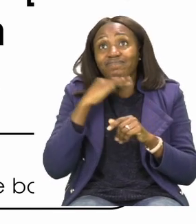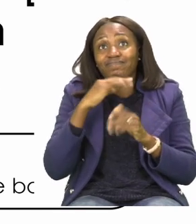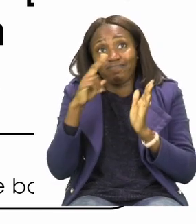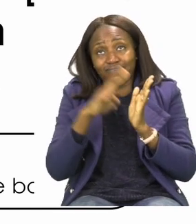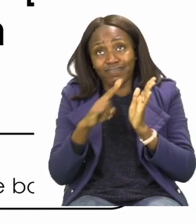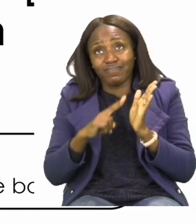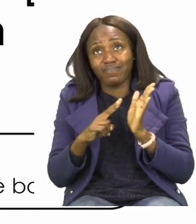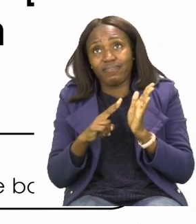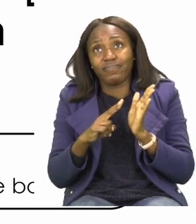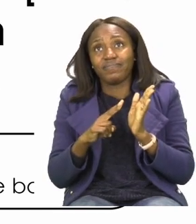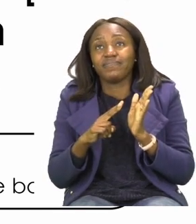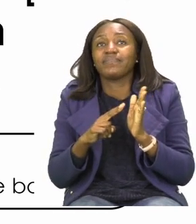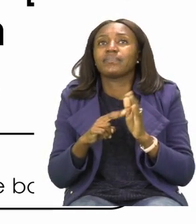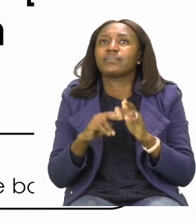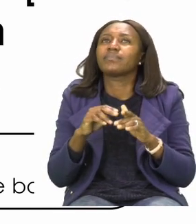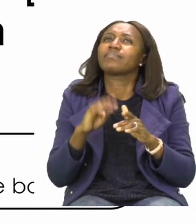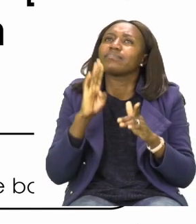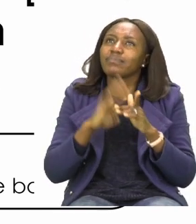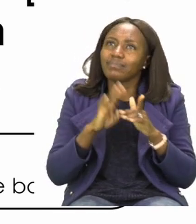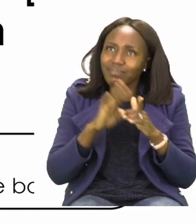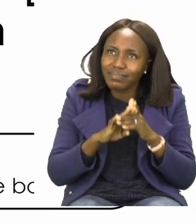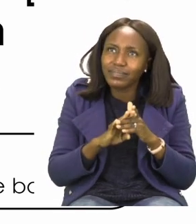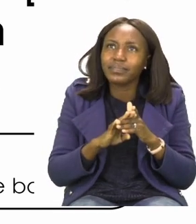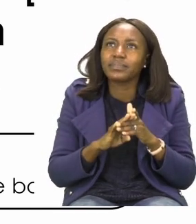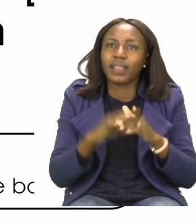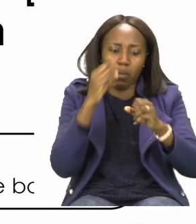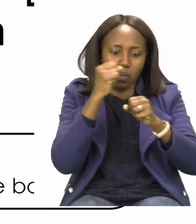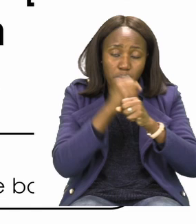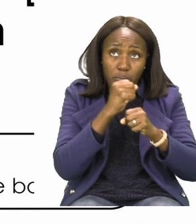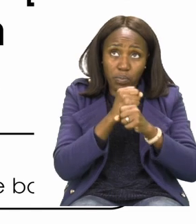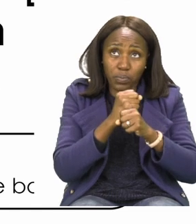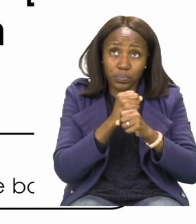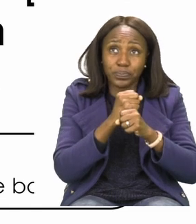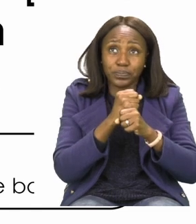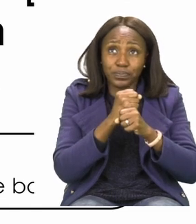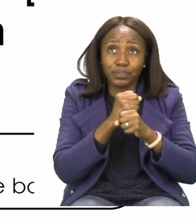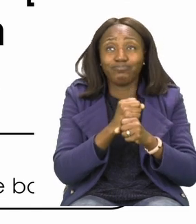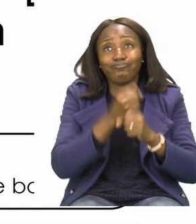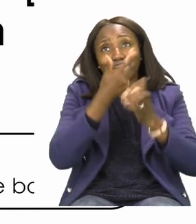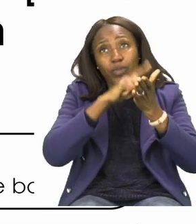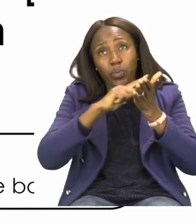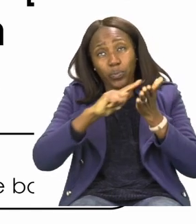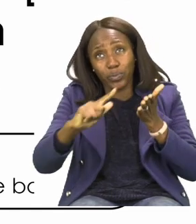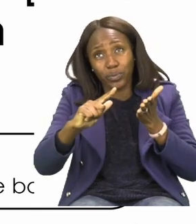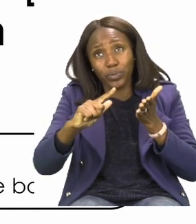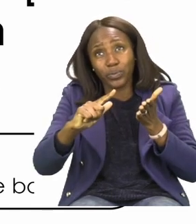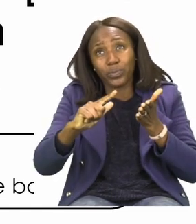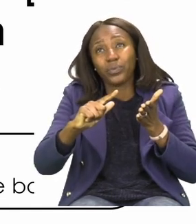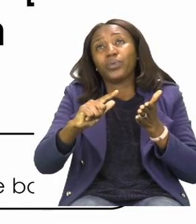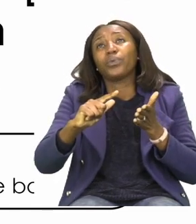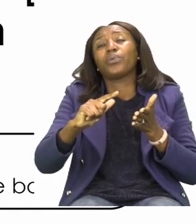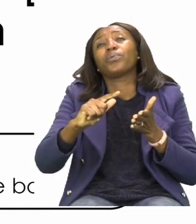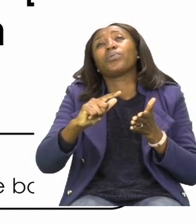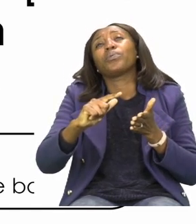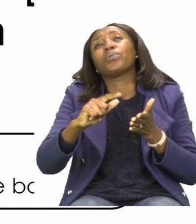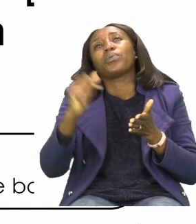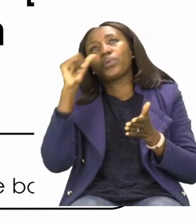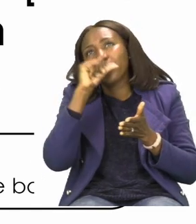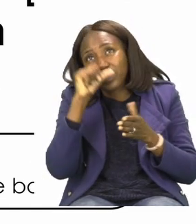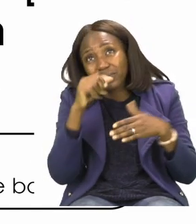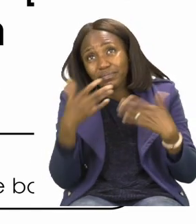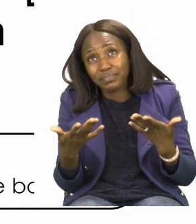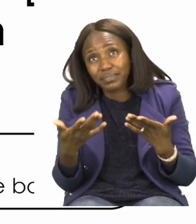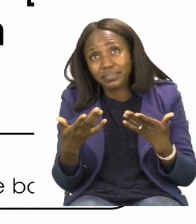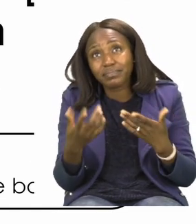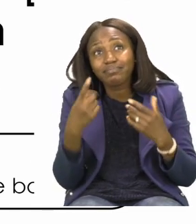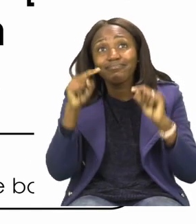passage, and it's all about the properties we were talking about, either sink or float.